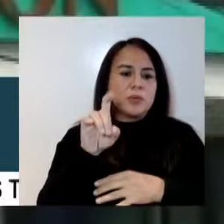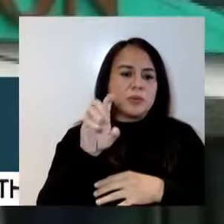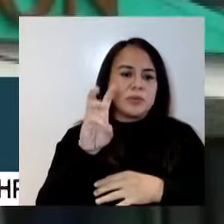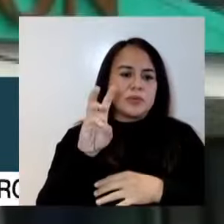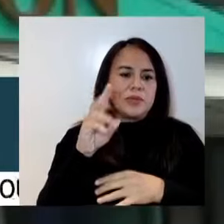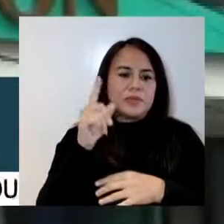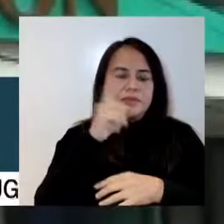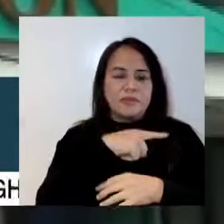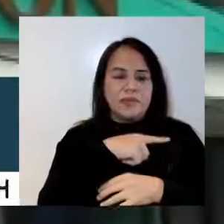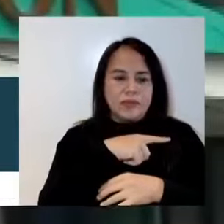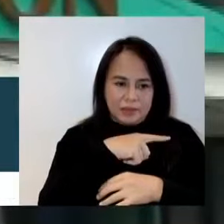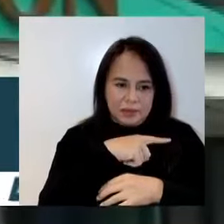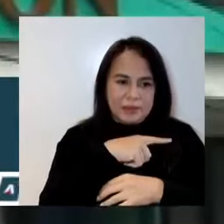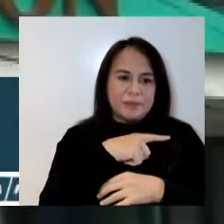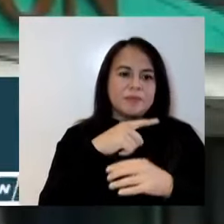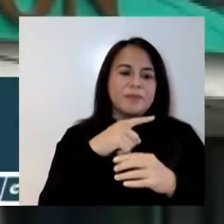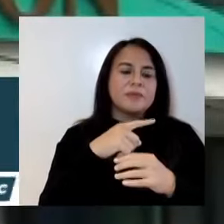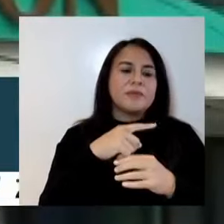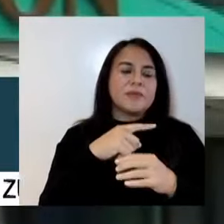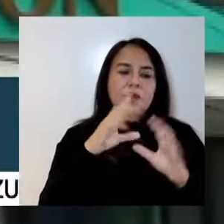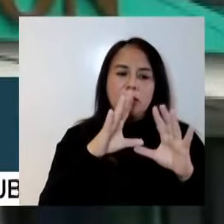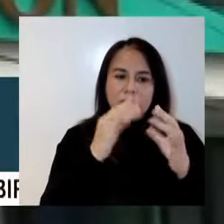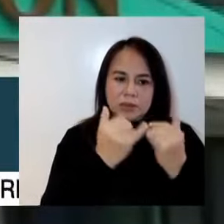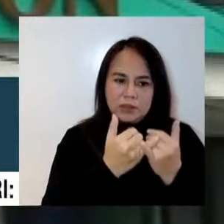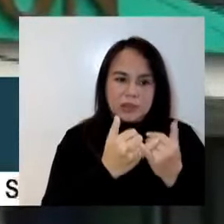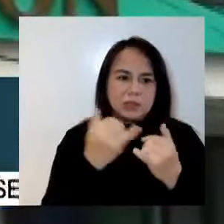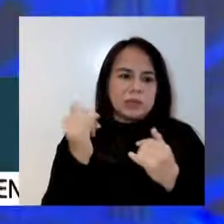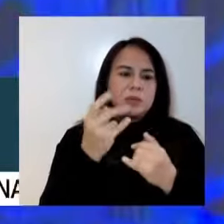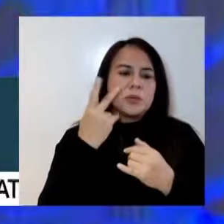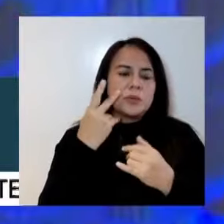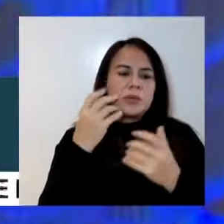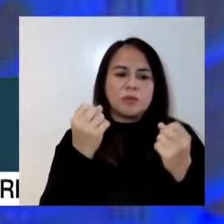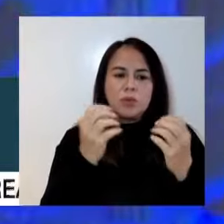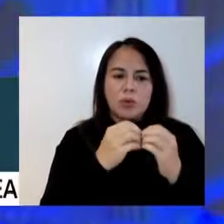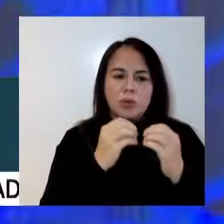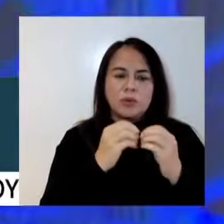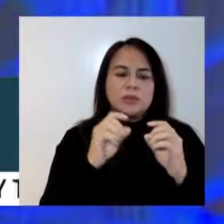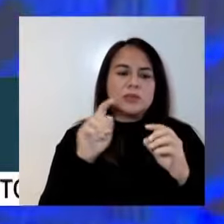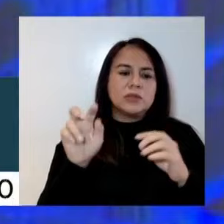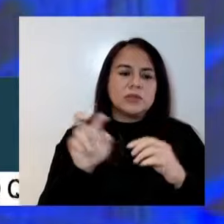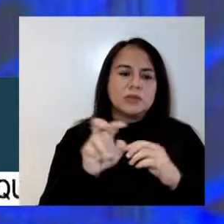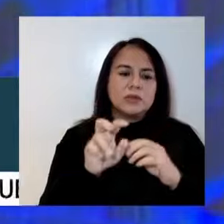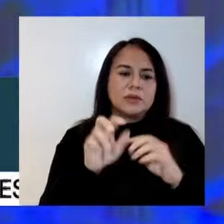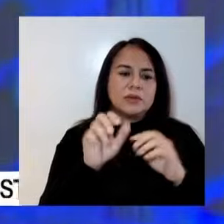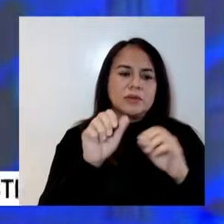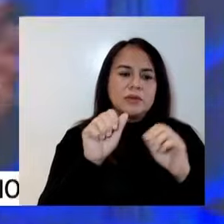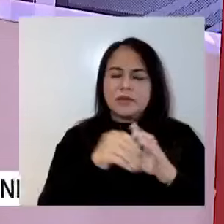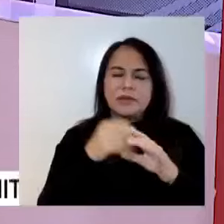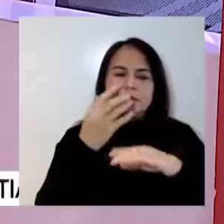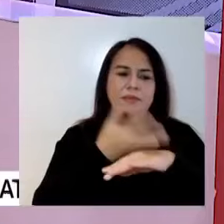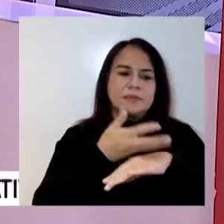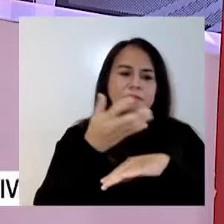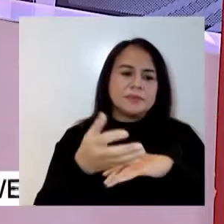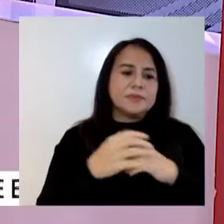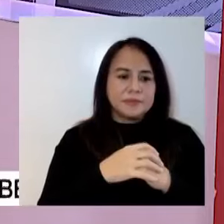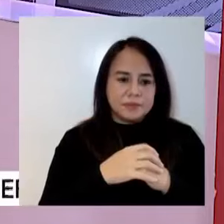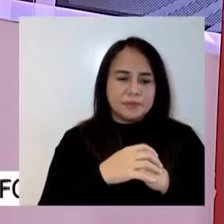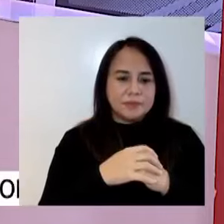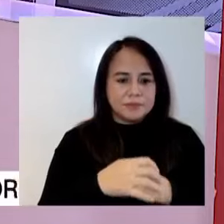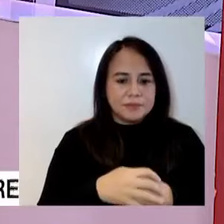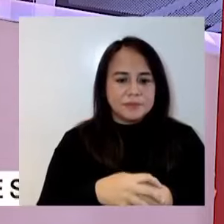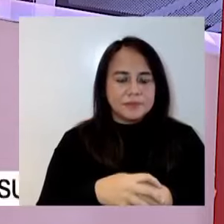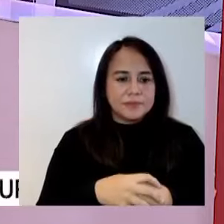116 fake firms. It's also looking at dozens of travel agencies that may be involved in the scam. The Commission on Human